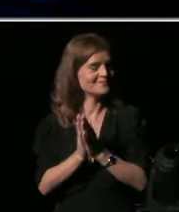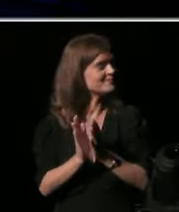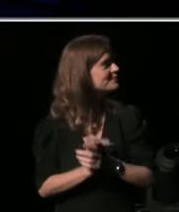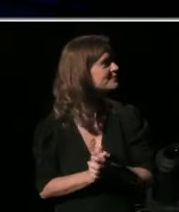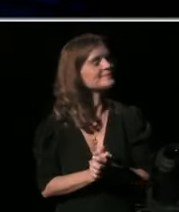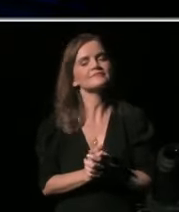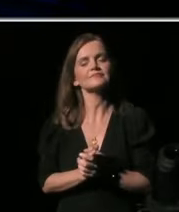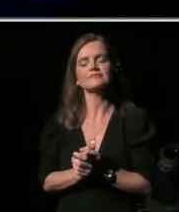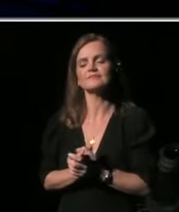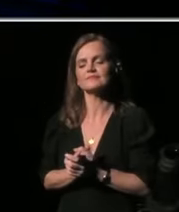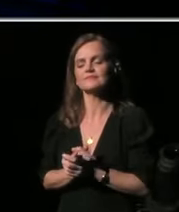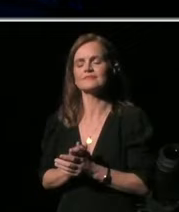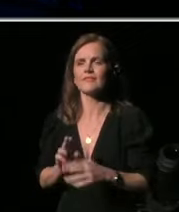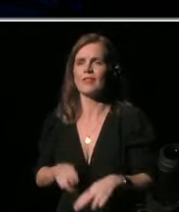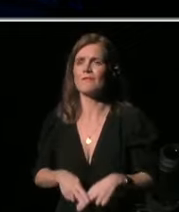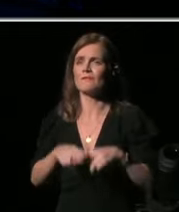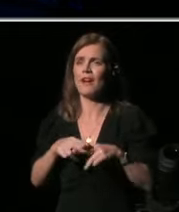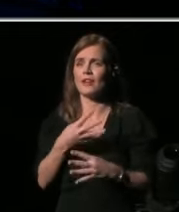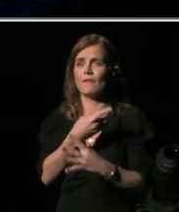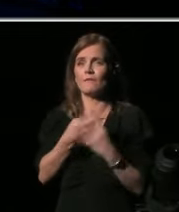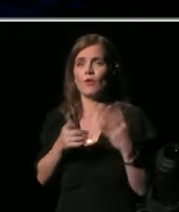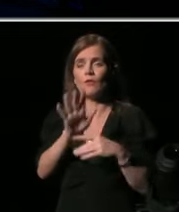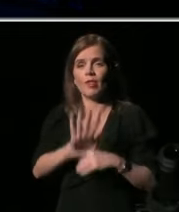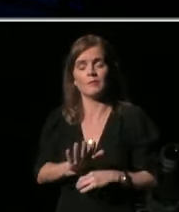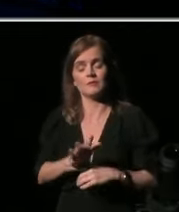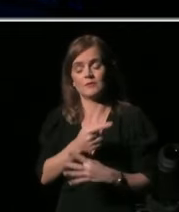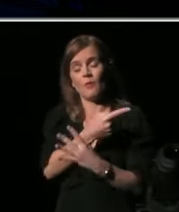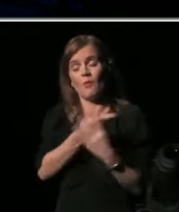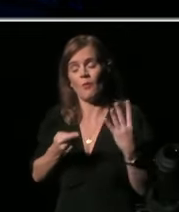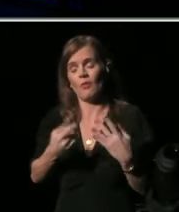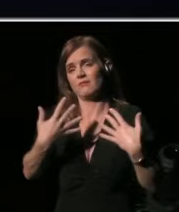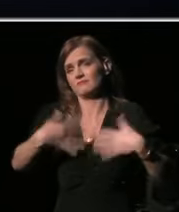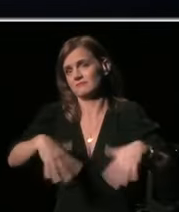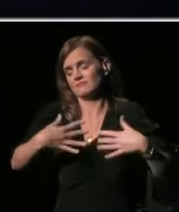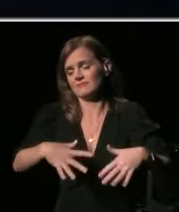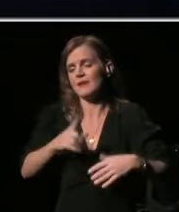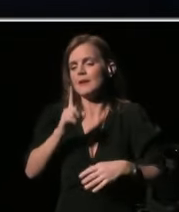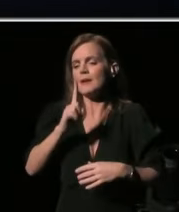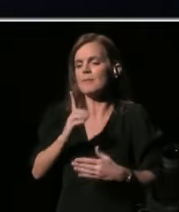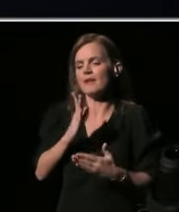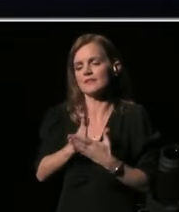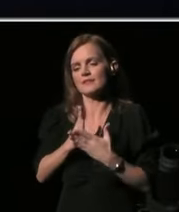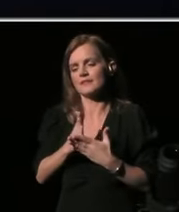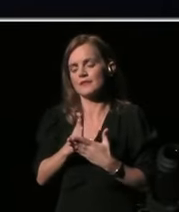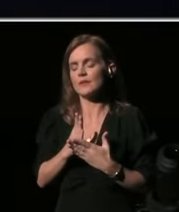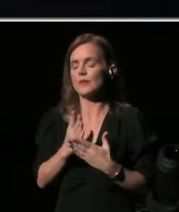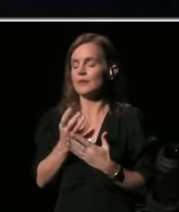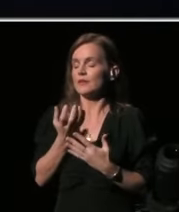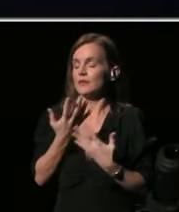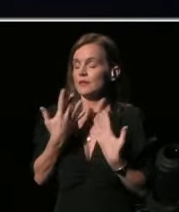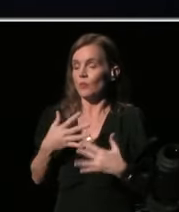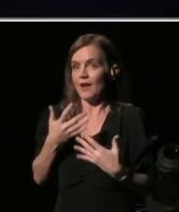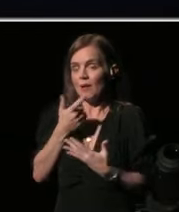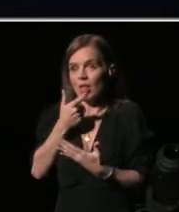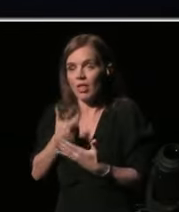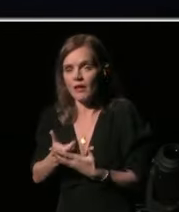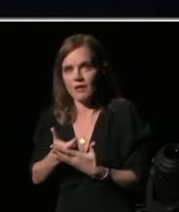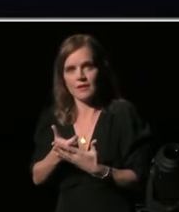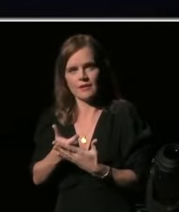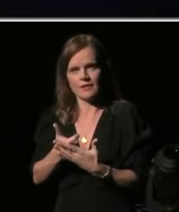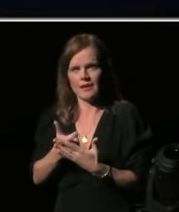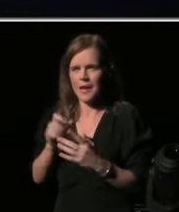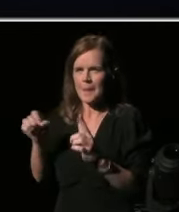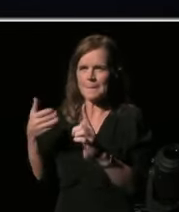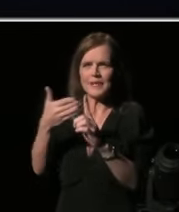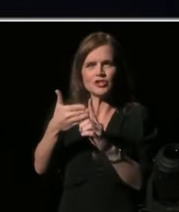The final four films in this category were all exceptional, but we were genuinely blown away by the ambition,